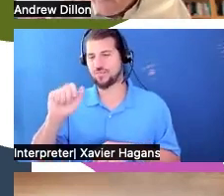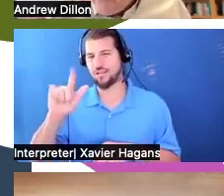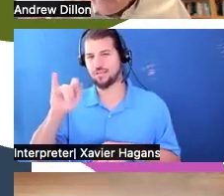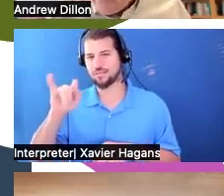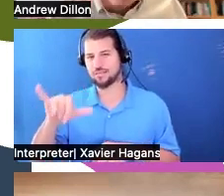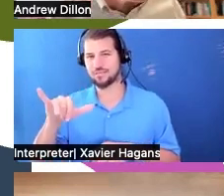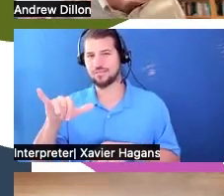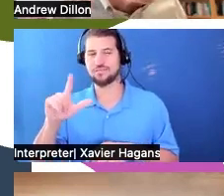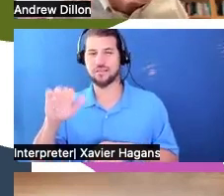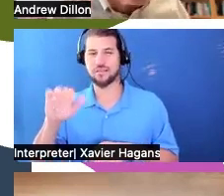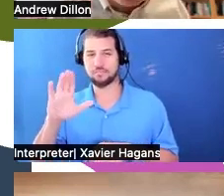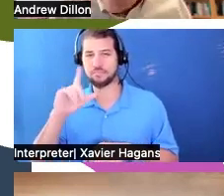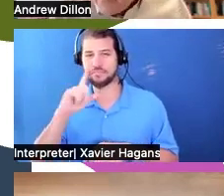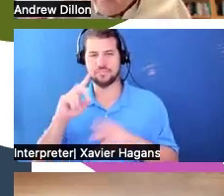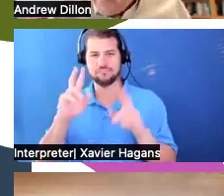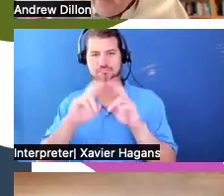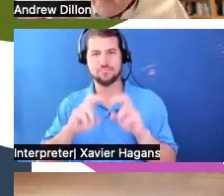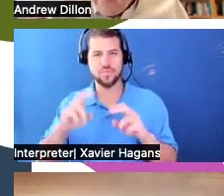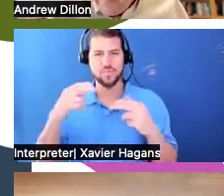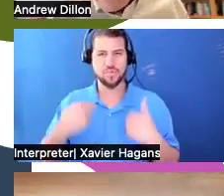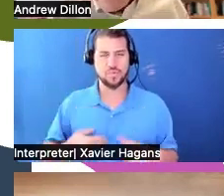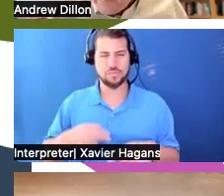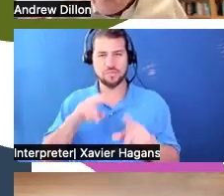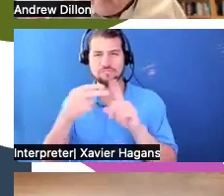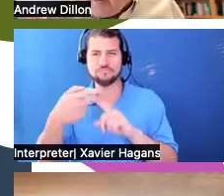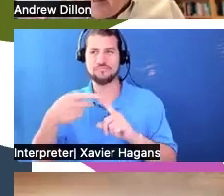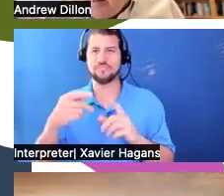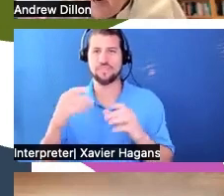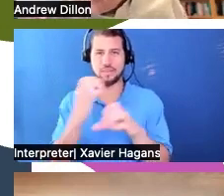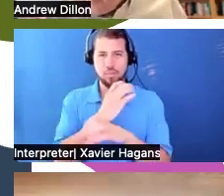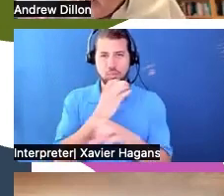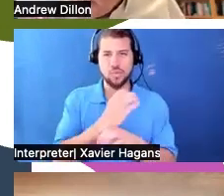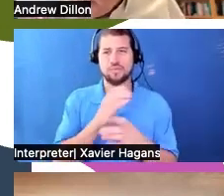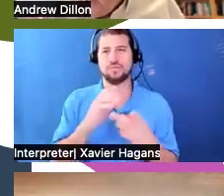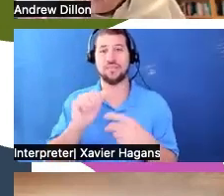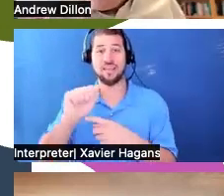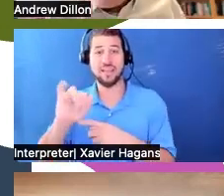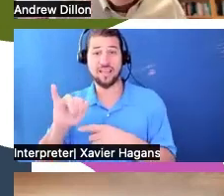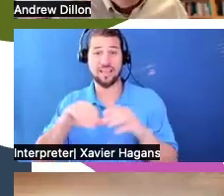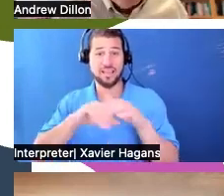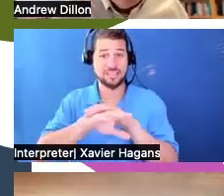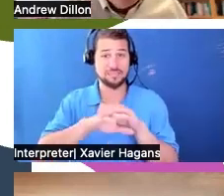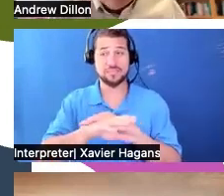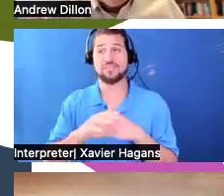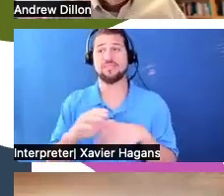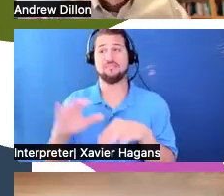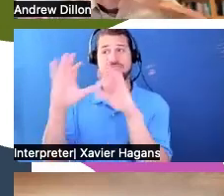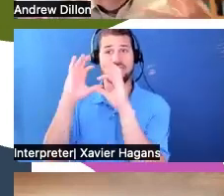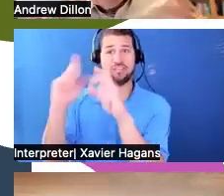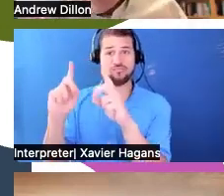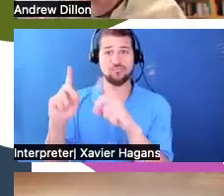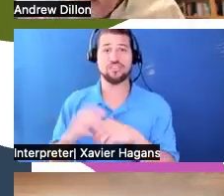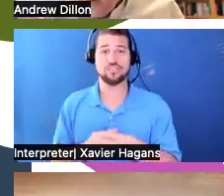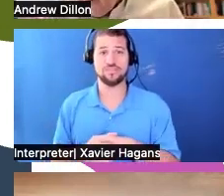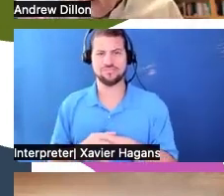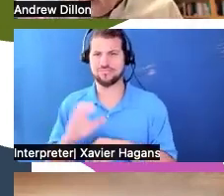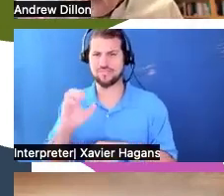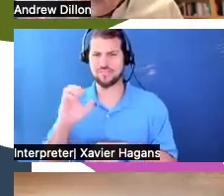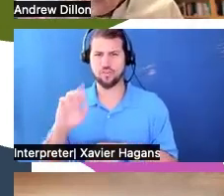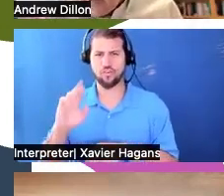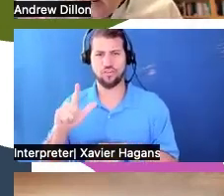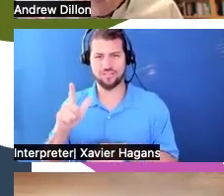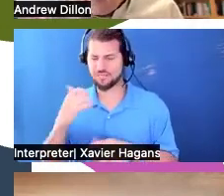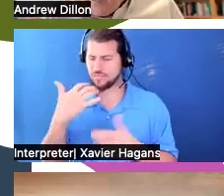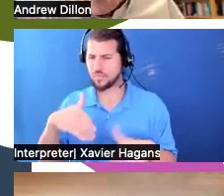of human-centered computing, accessibility, AI, and education. And Earl has a sort of a fascinating background